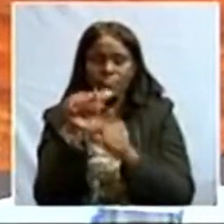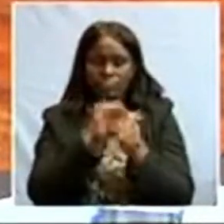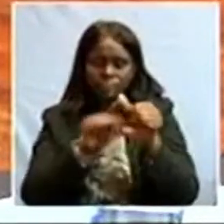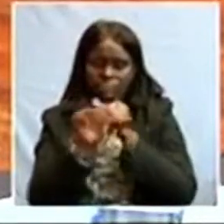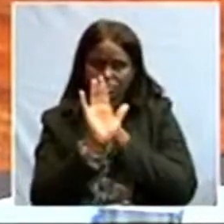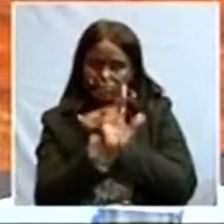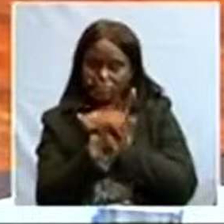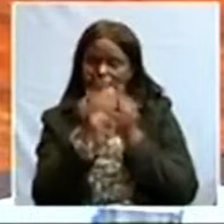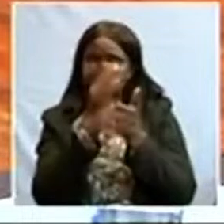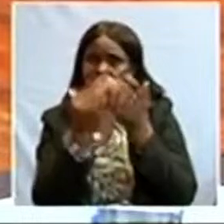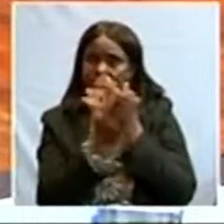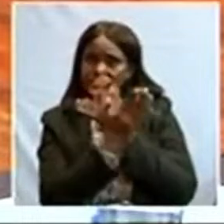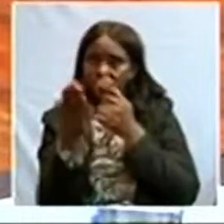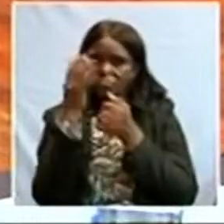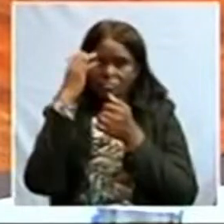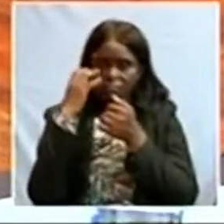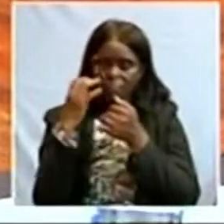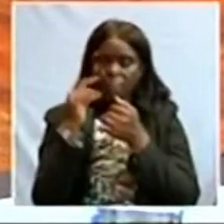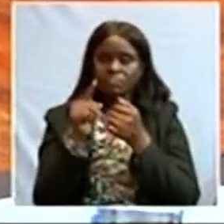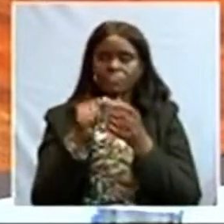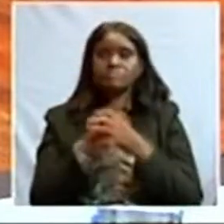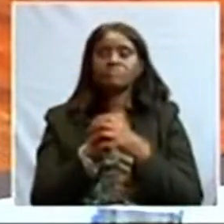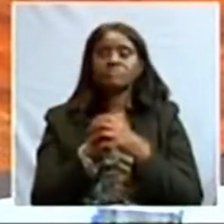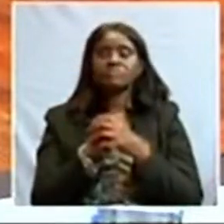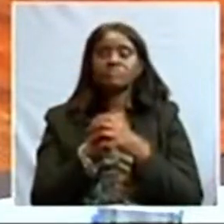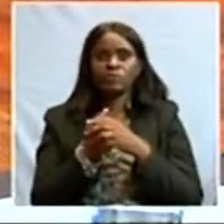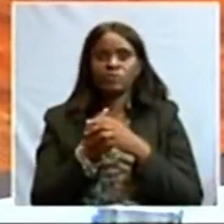existence of some of these offices?